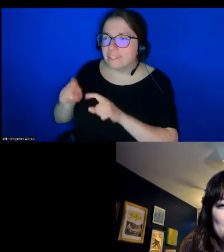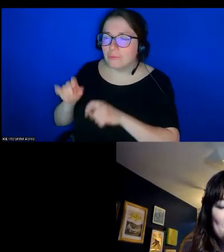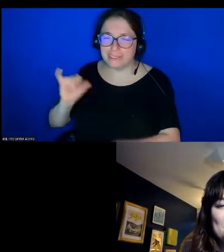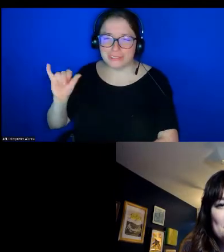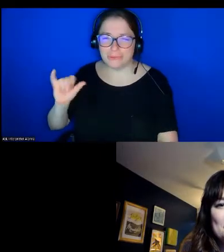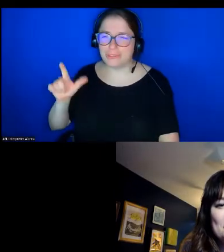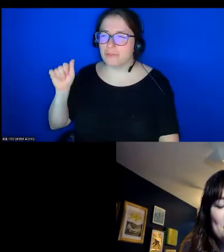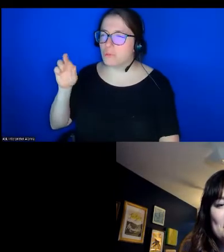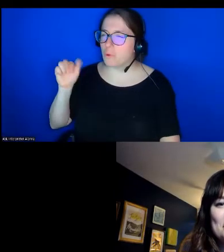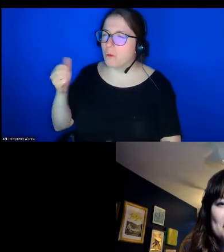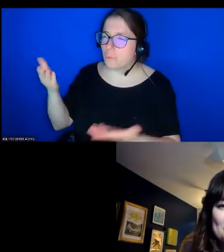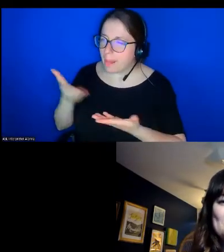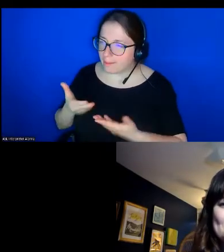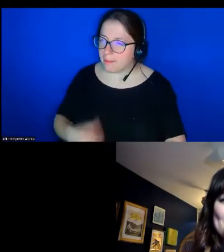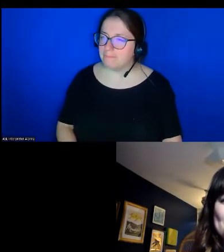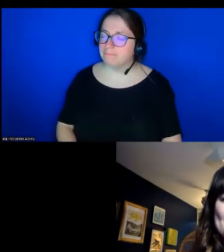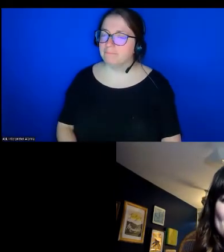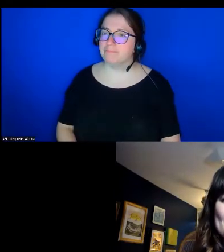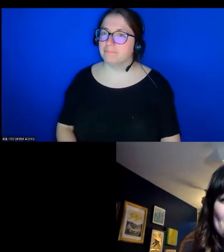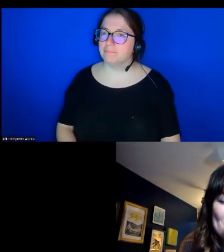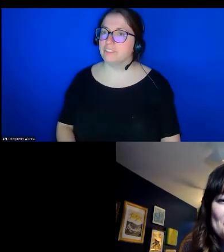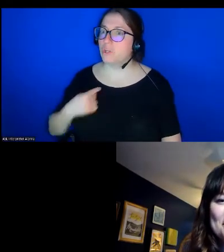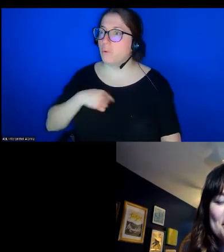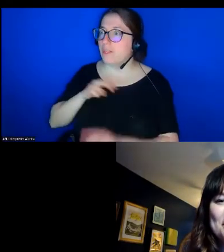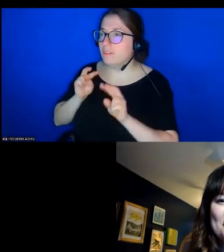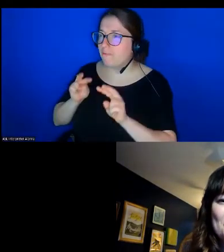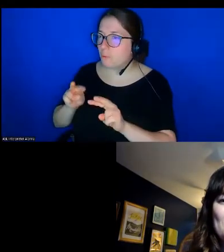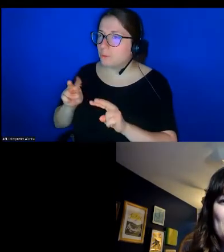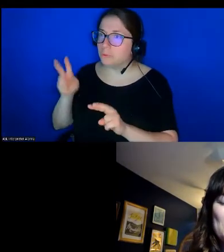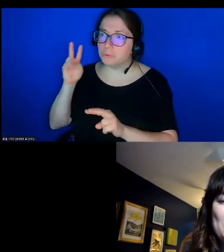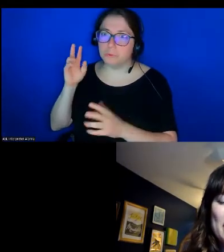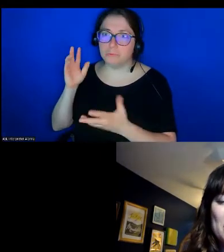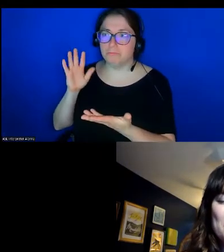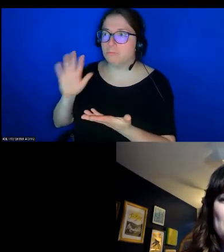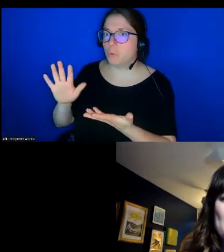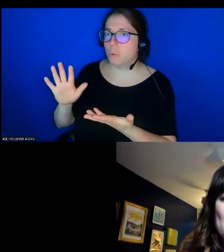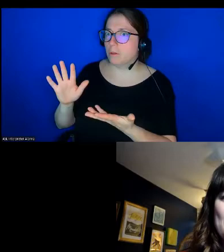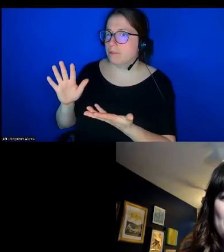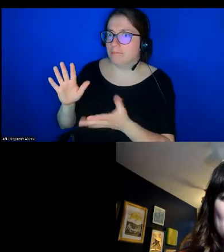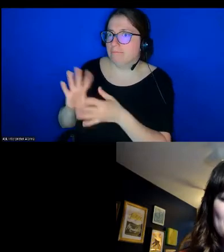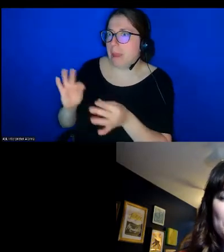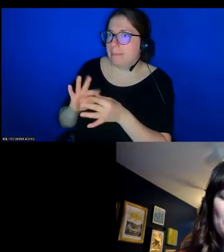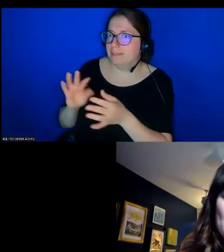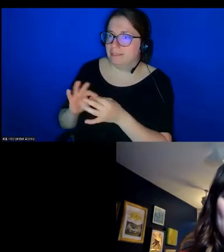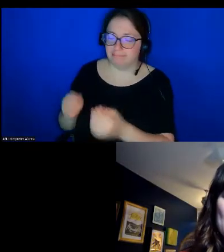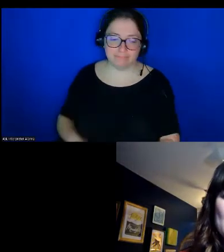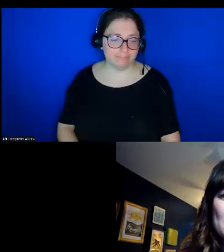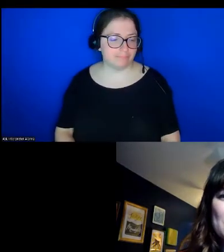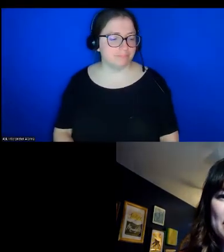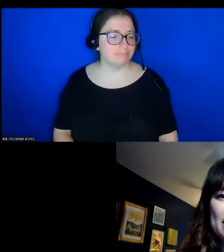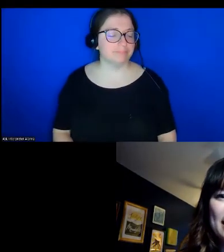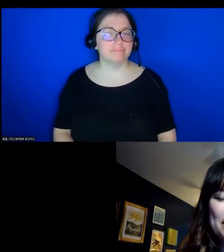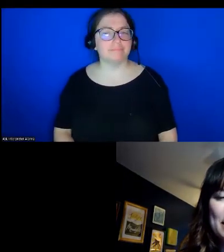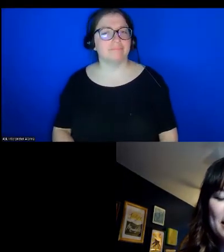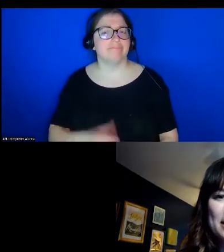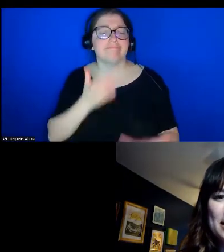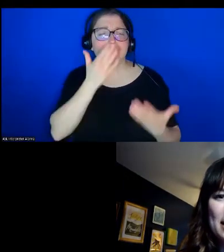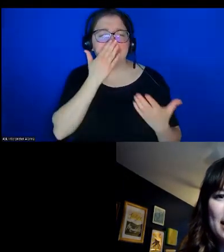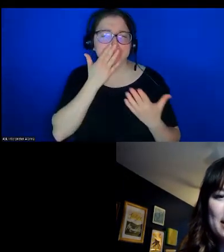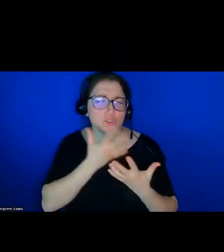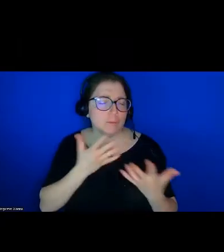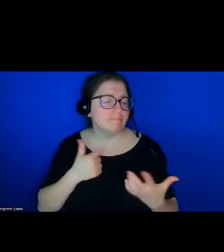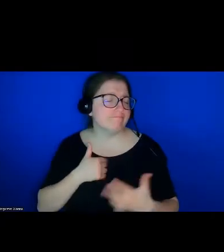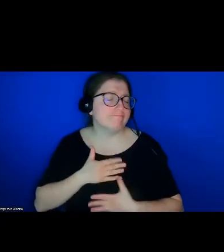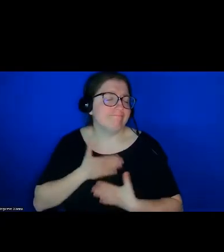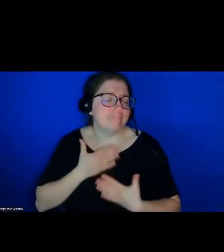welcome and we look forward to hearing what you have to say well thank you very much I'm so pleased and so excited to be here